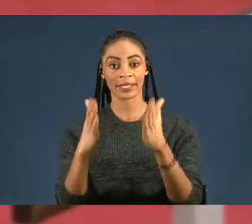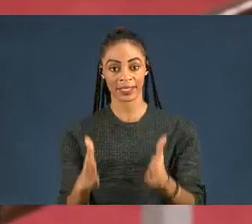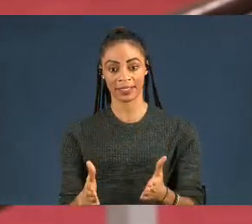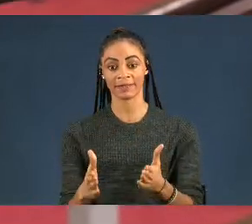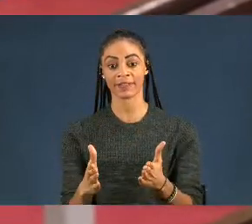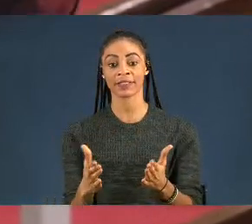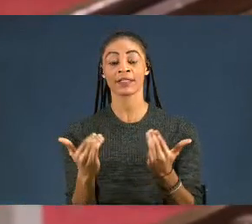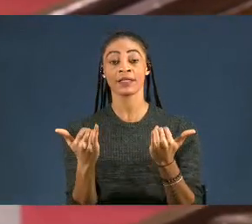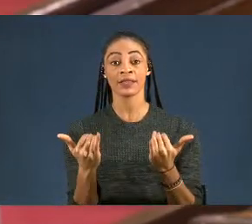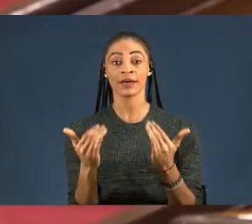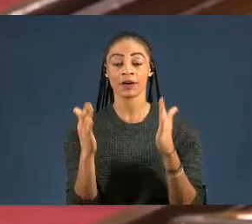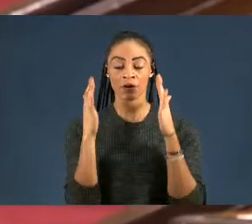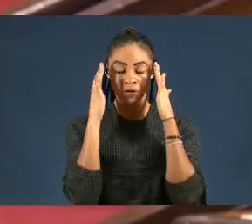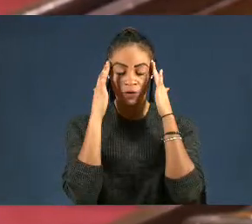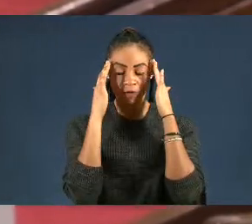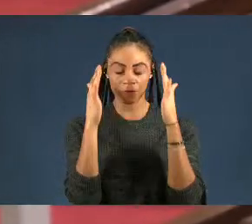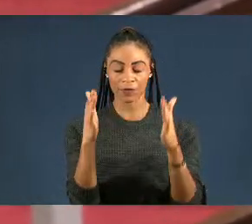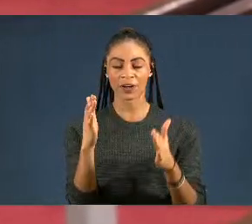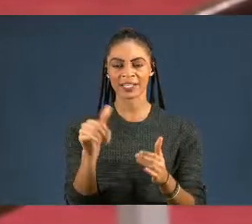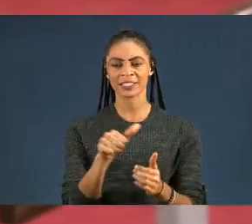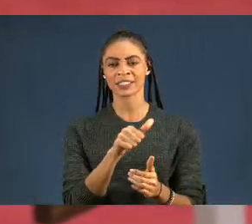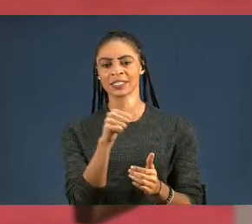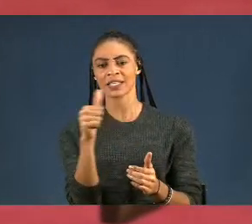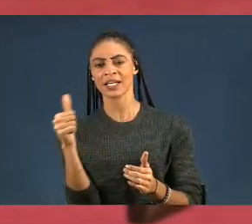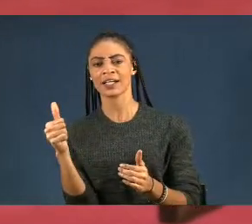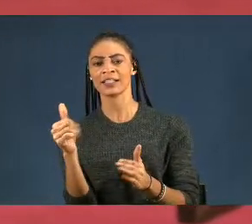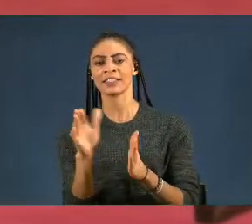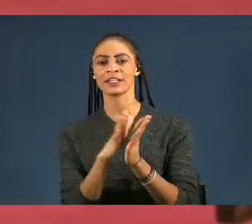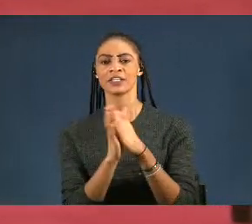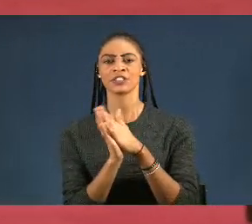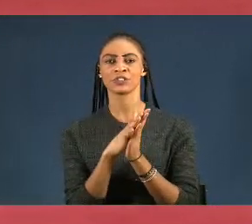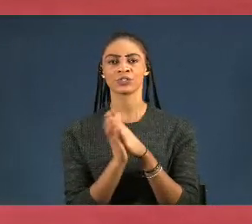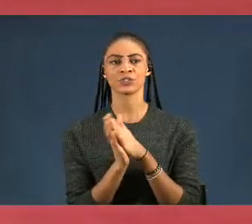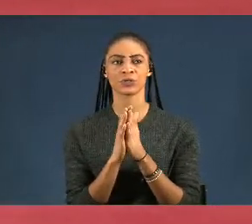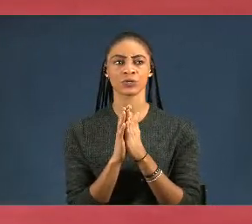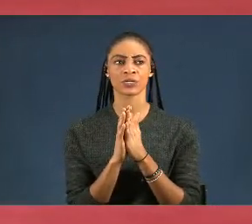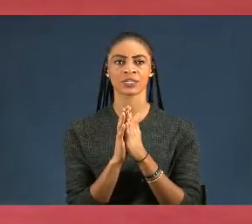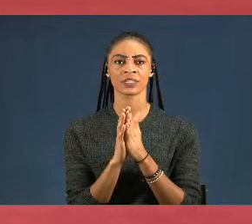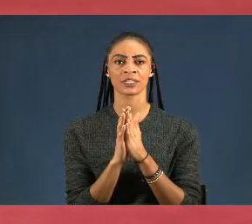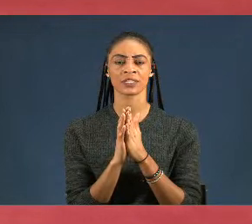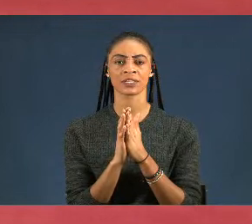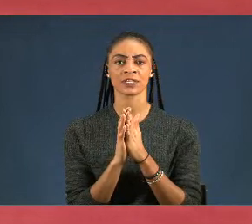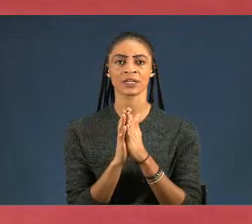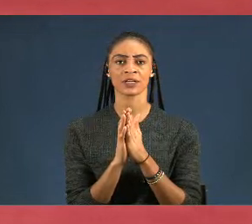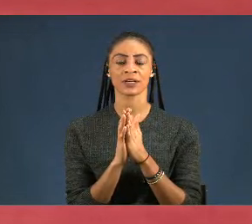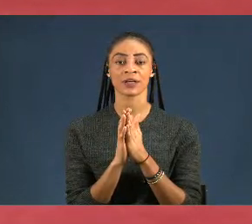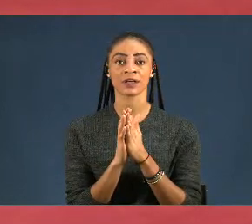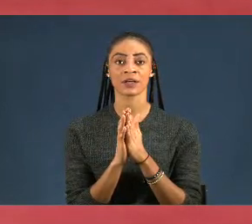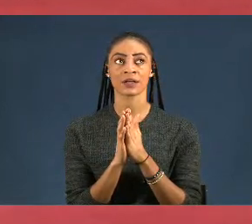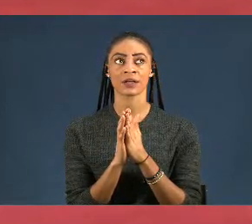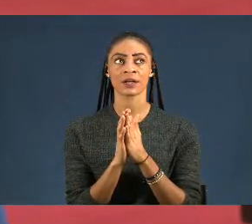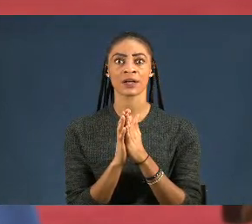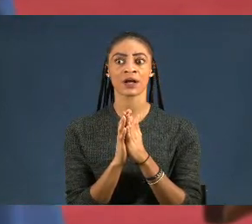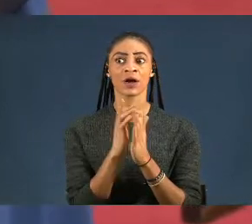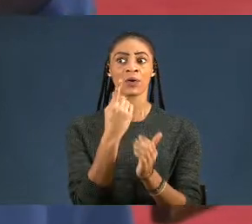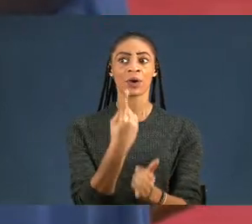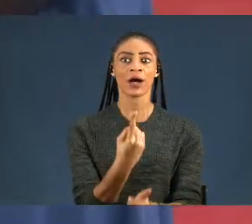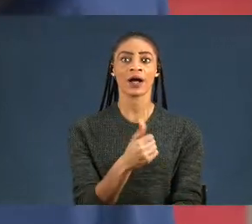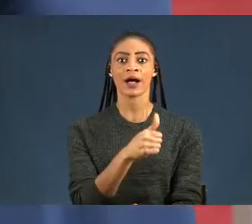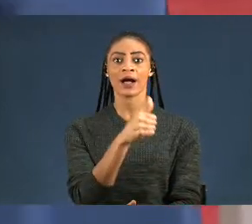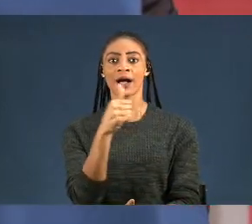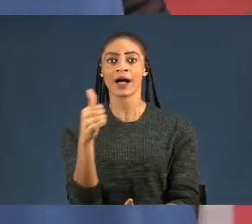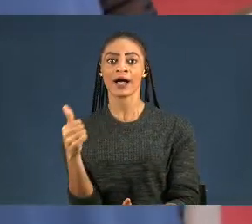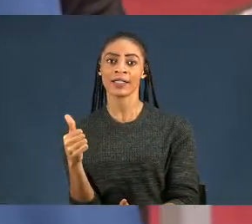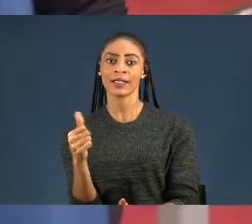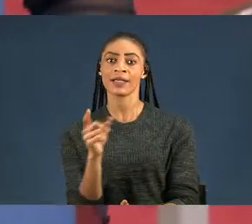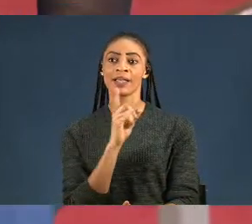one another passages in the Bible. We have about, I think there are 59 one another passages, which instruct us on how